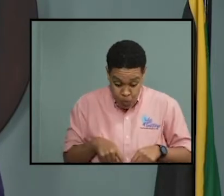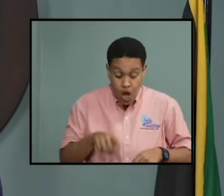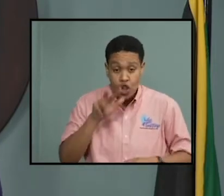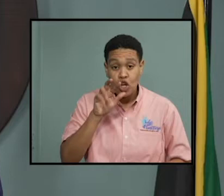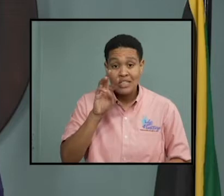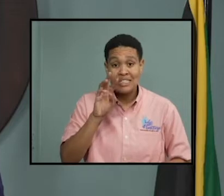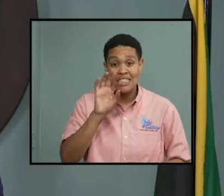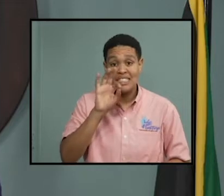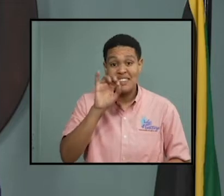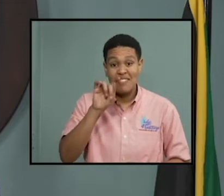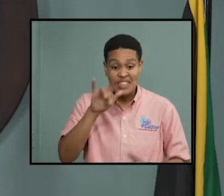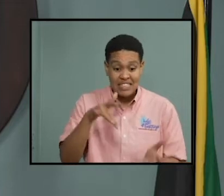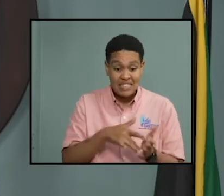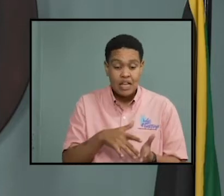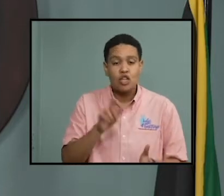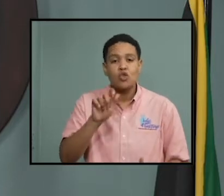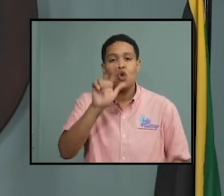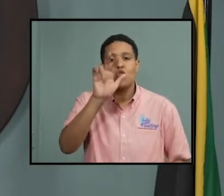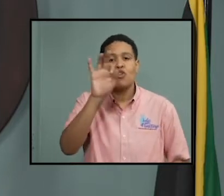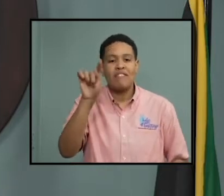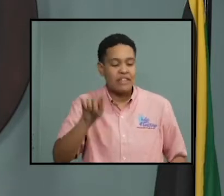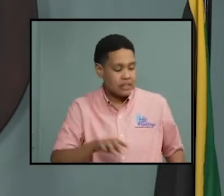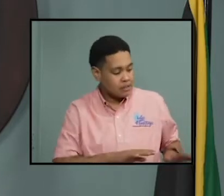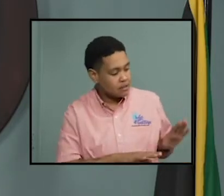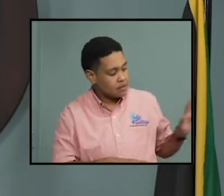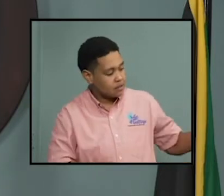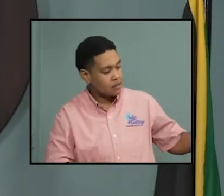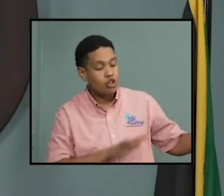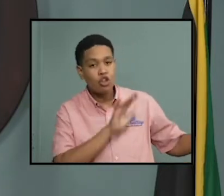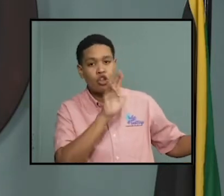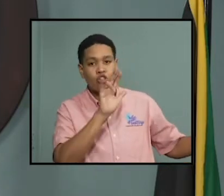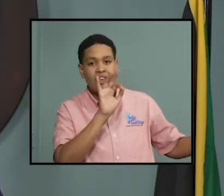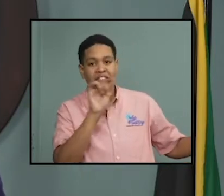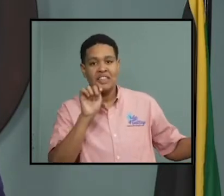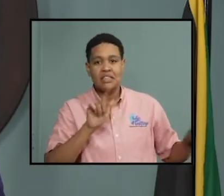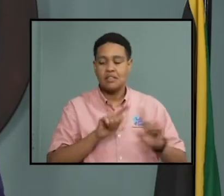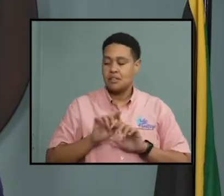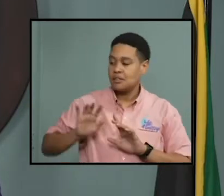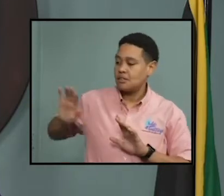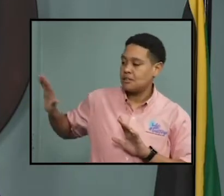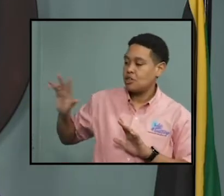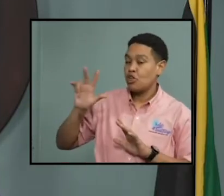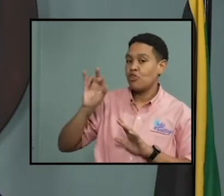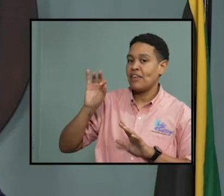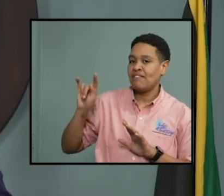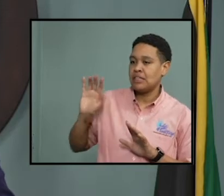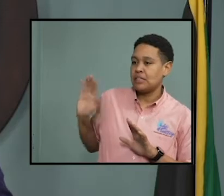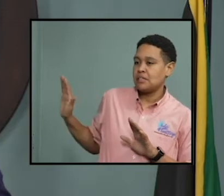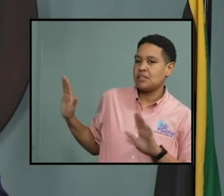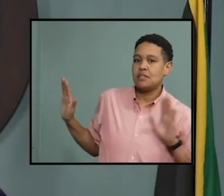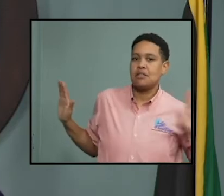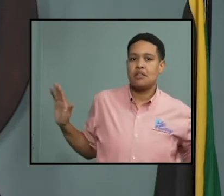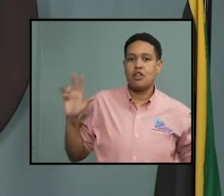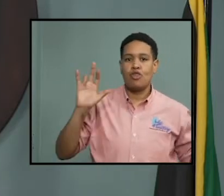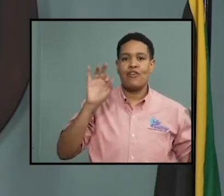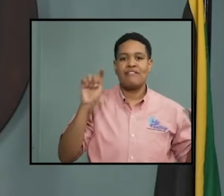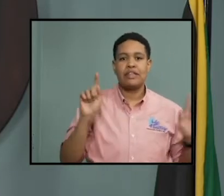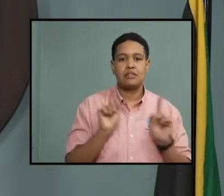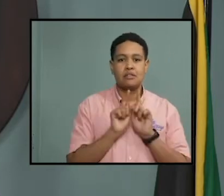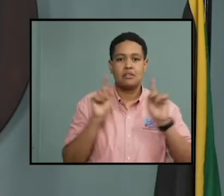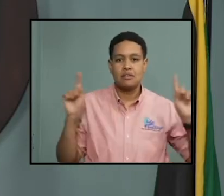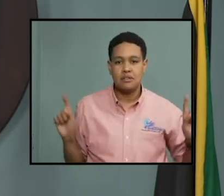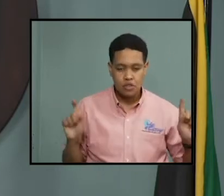center, then you should have 3 feet apart. The other person standing in the other square should have 3 feet apart between both